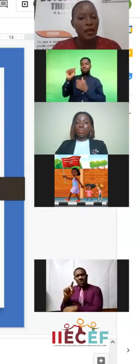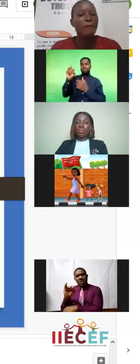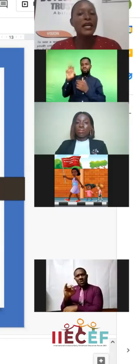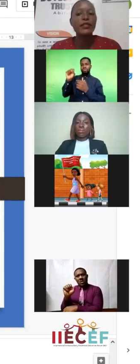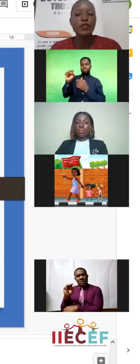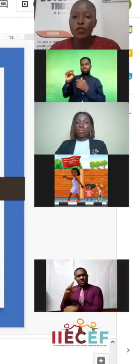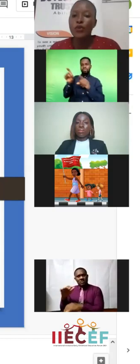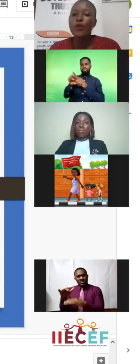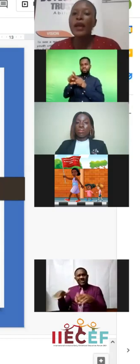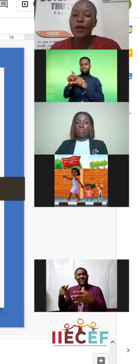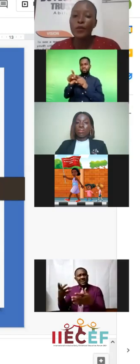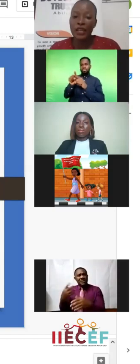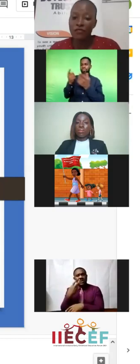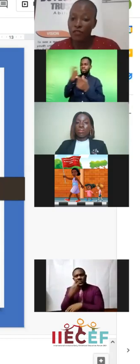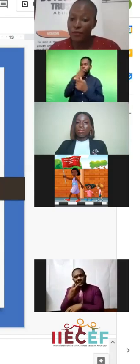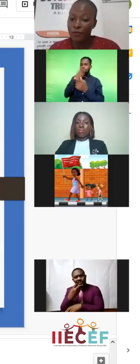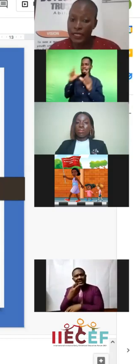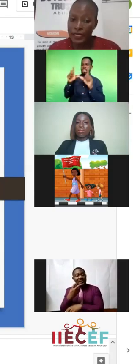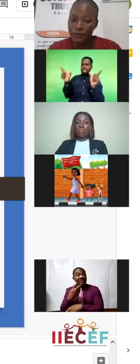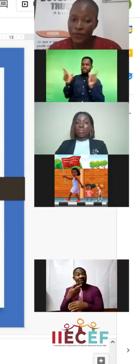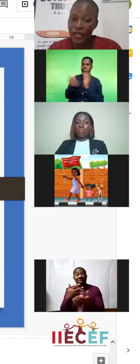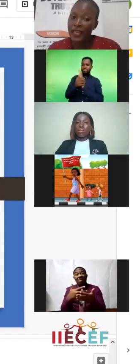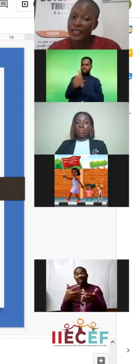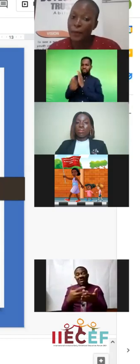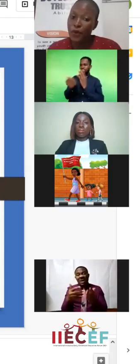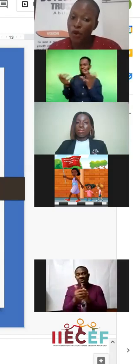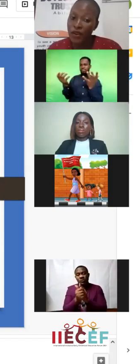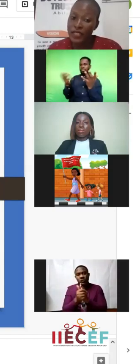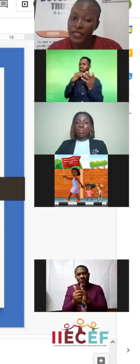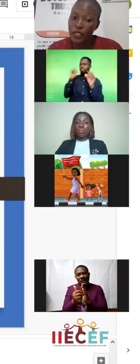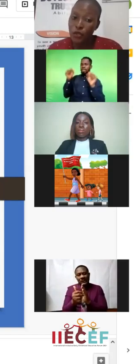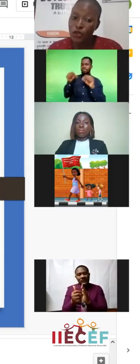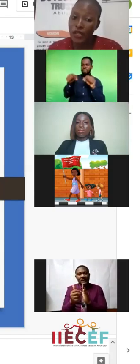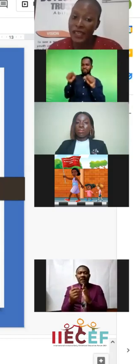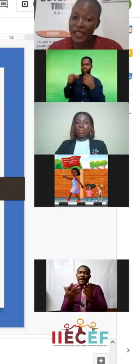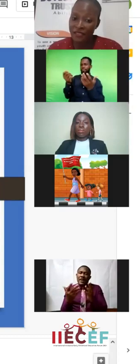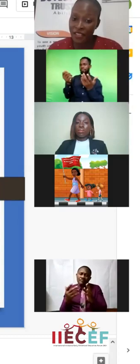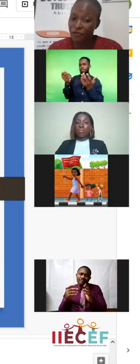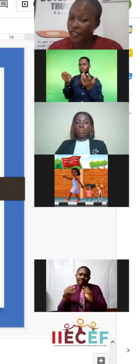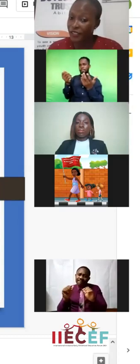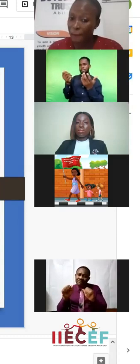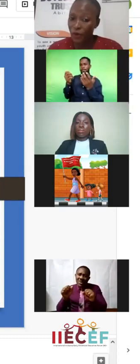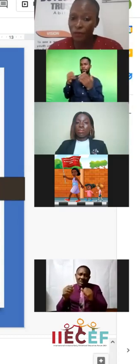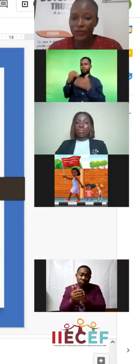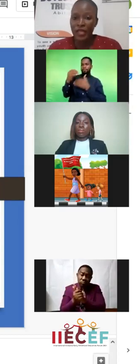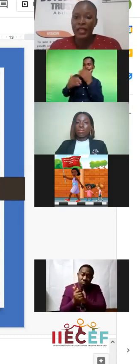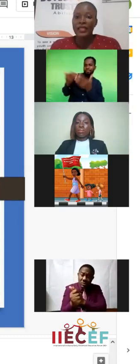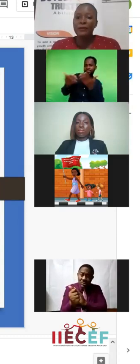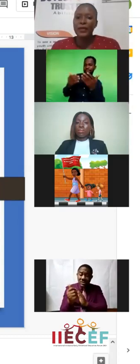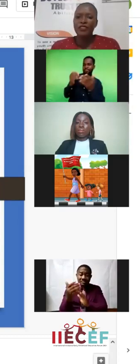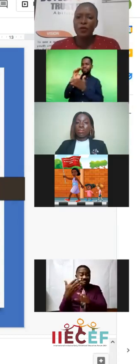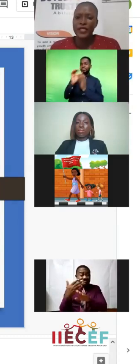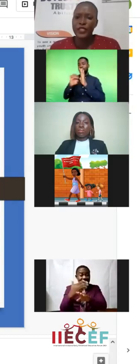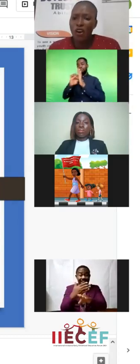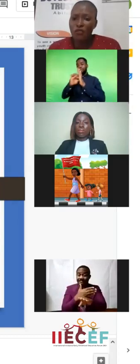skills, but not to a normal level of ability, and their progress is usually uneven. For example, they